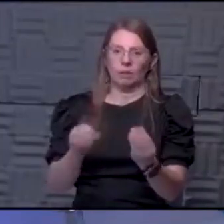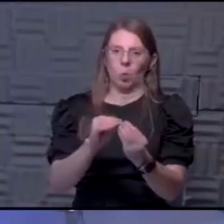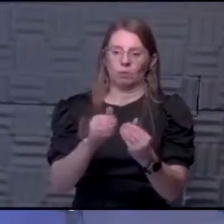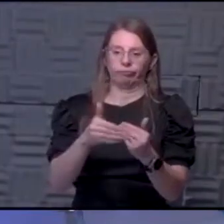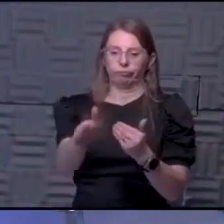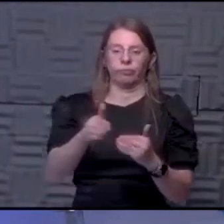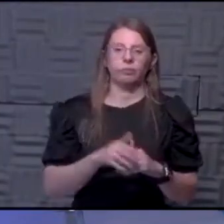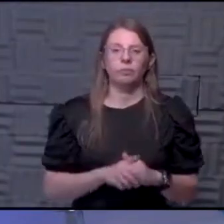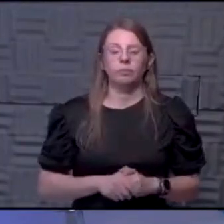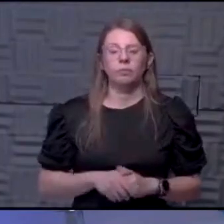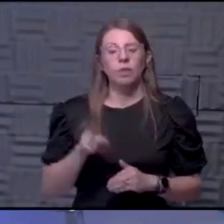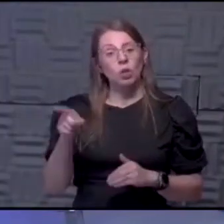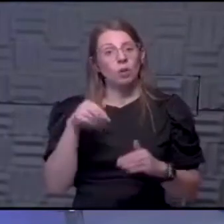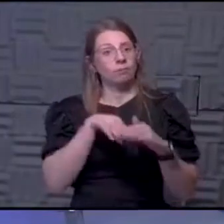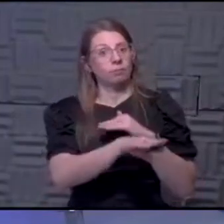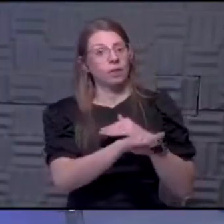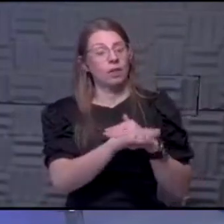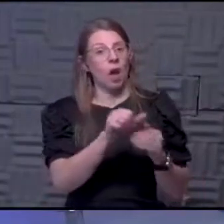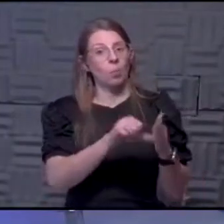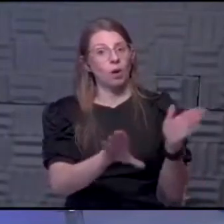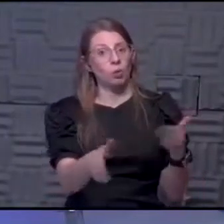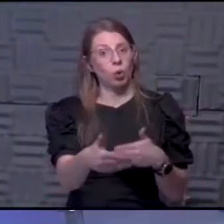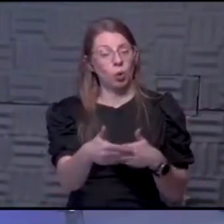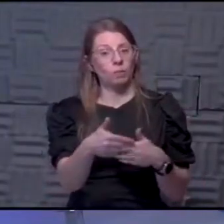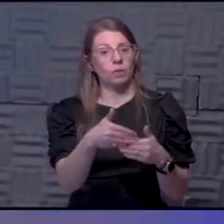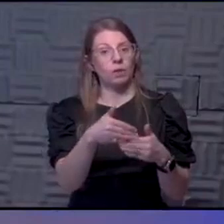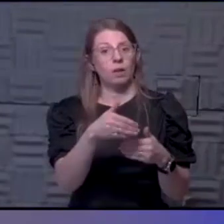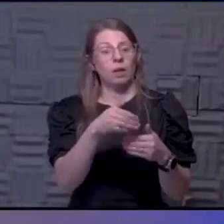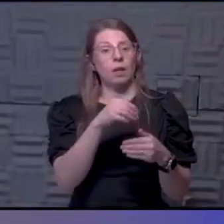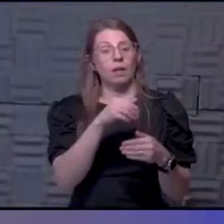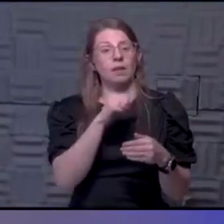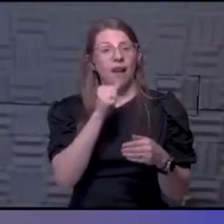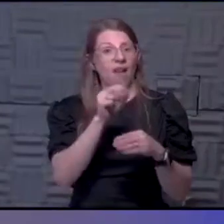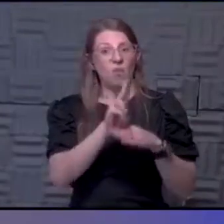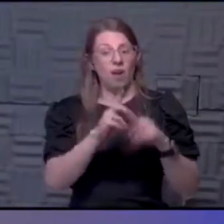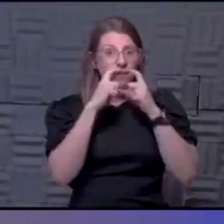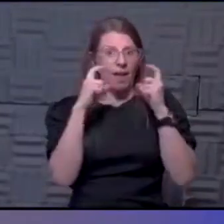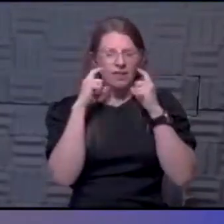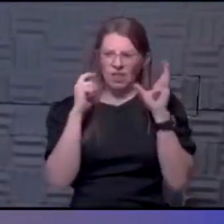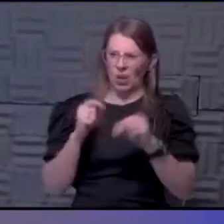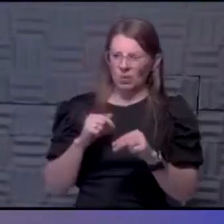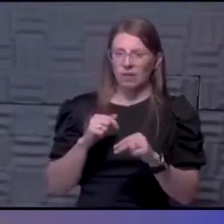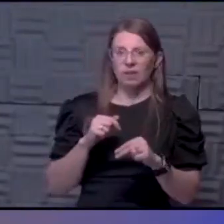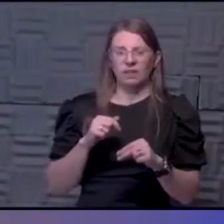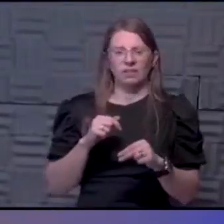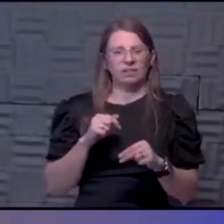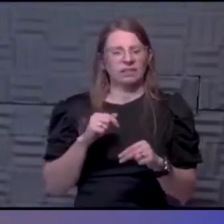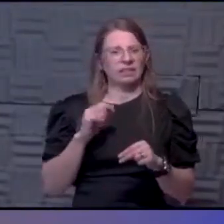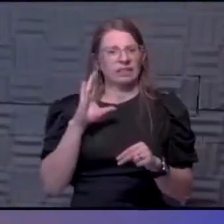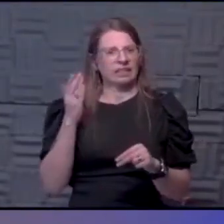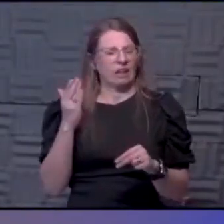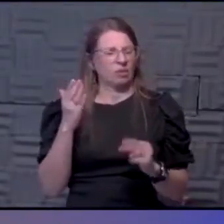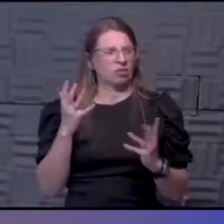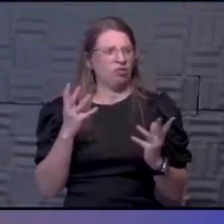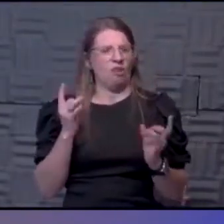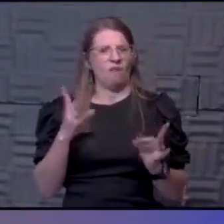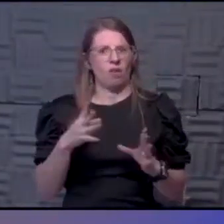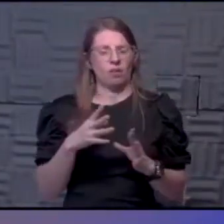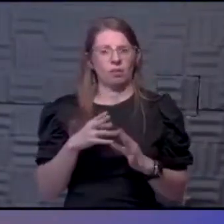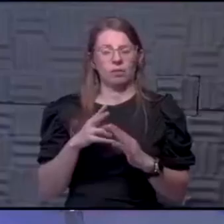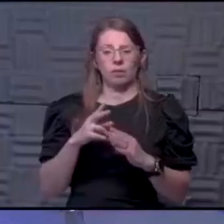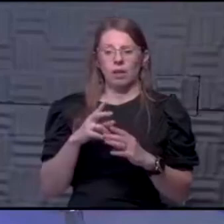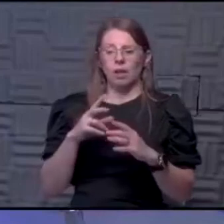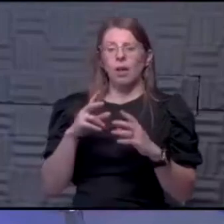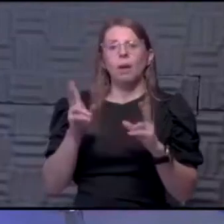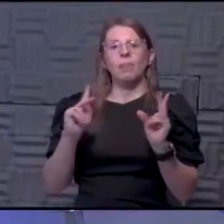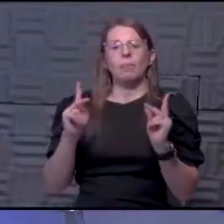ever go into an operating room and operate on a patient without a mask? Nope. No. Doesn't that just sound awful? Yes. And we still have those mask doubters out